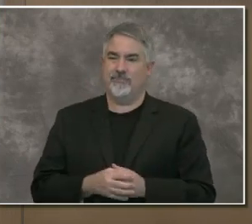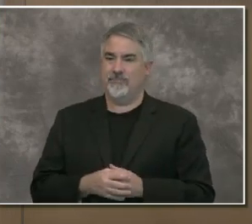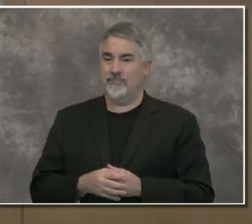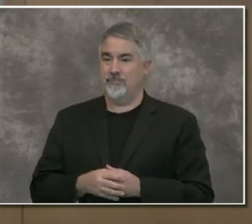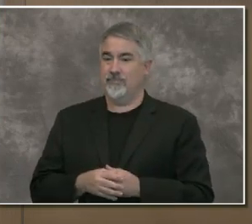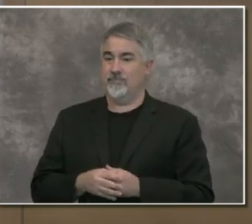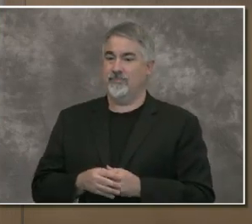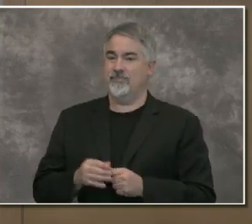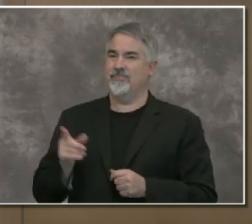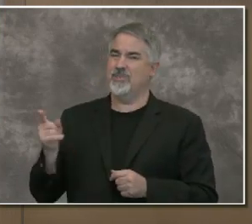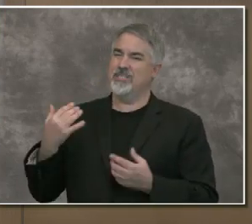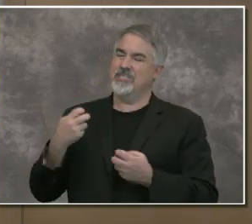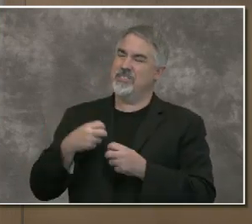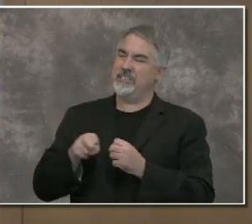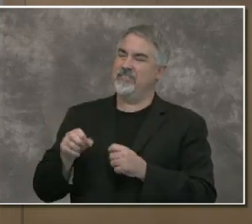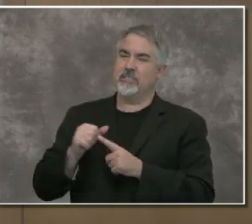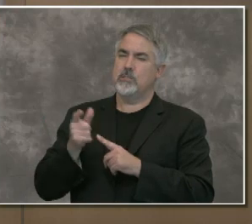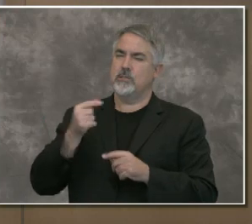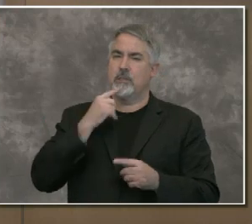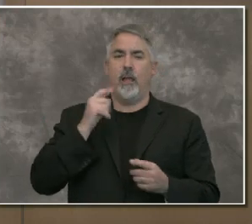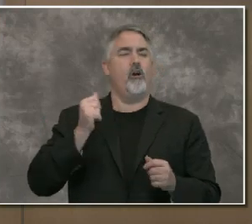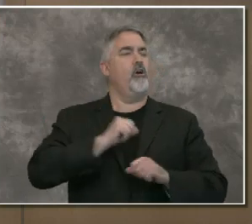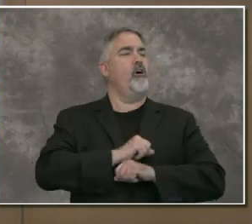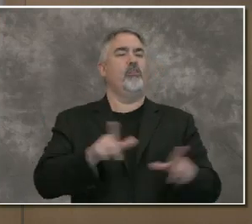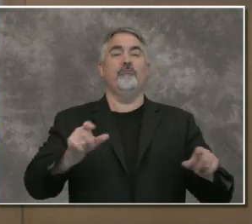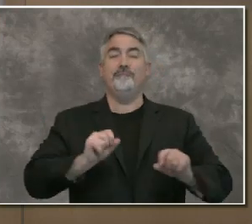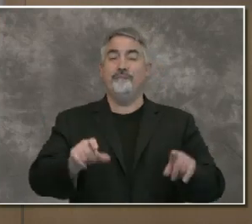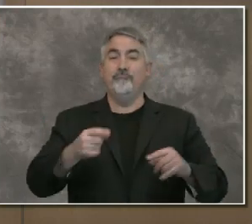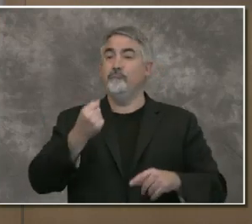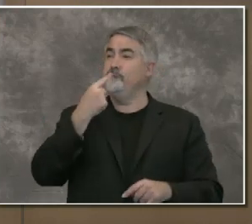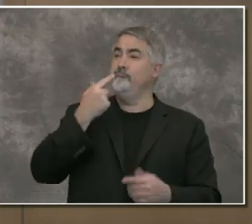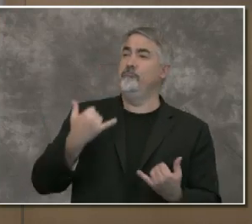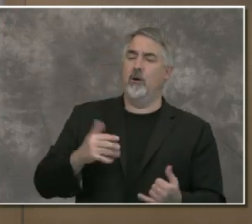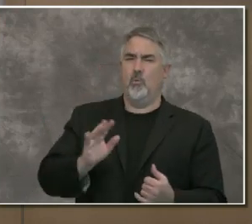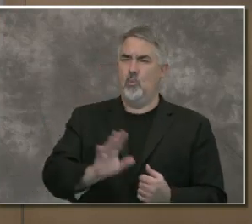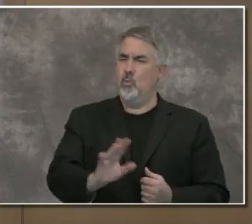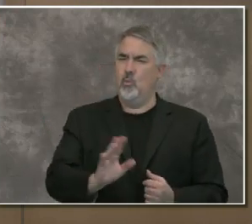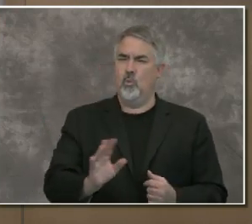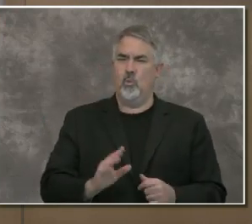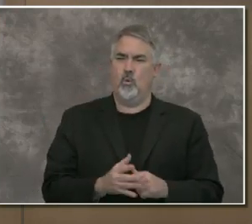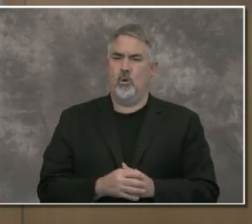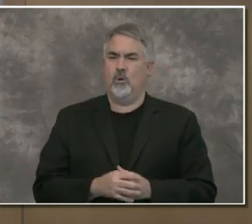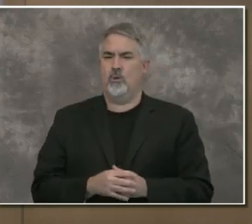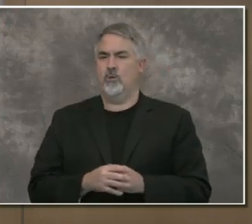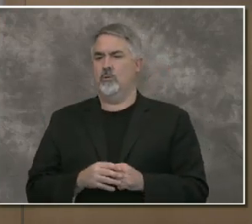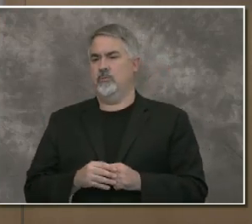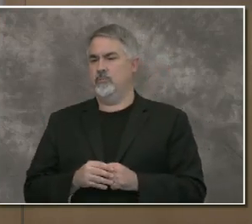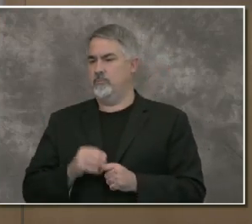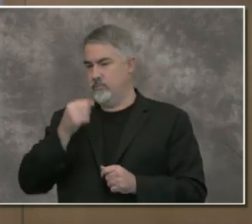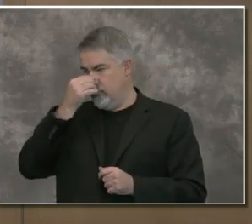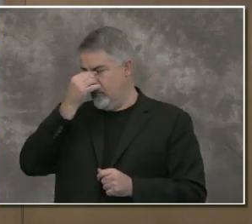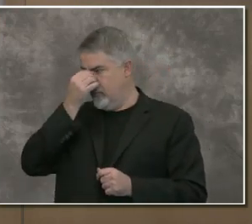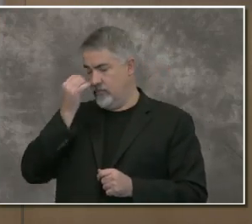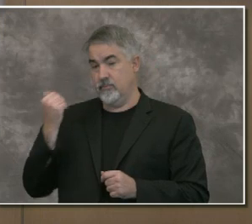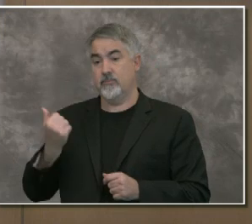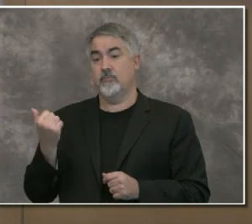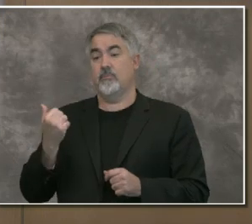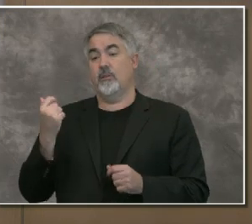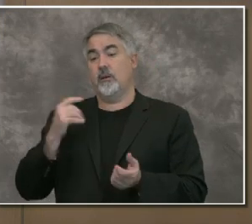in general, the discussion around hydroxychloroquine talks more about as a preventive or something up front with mild